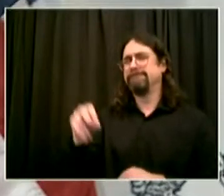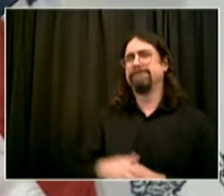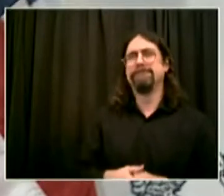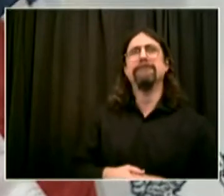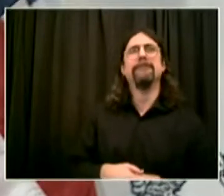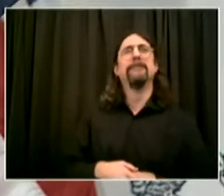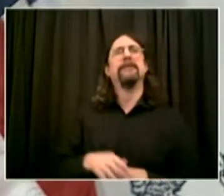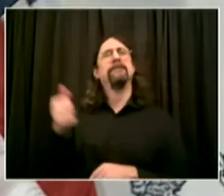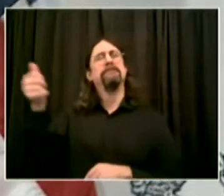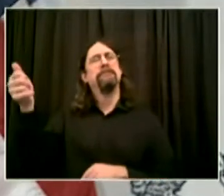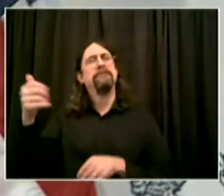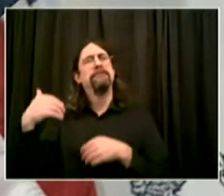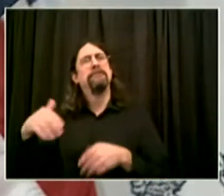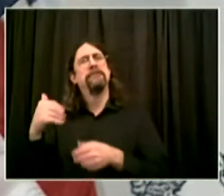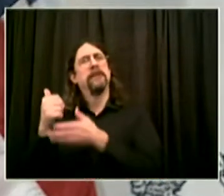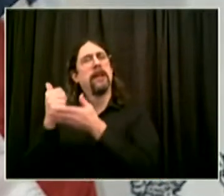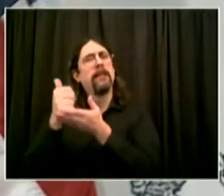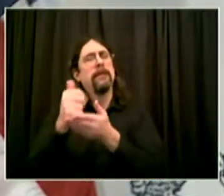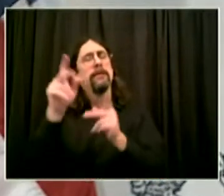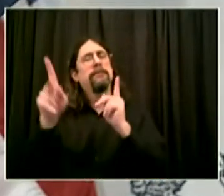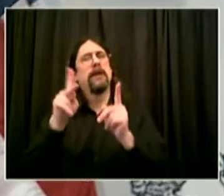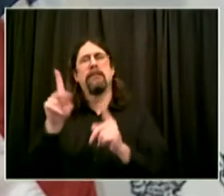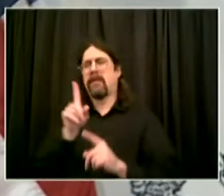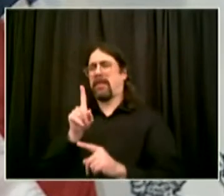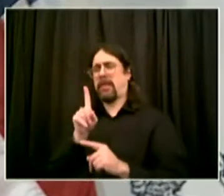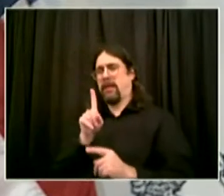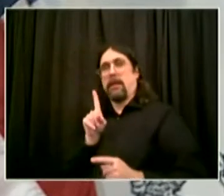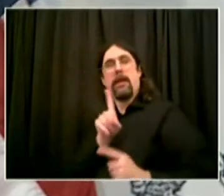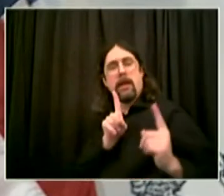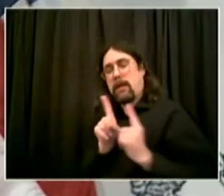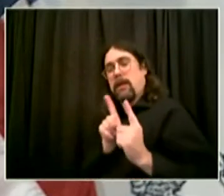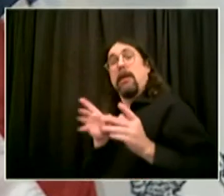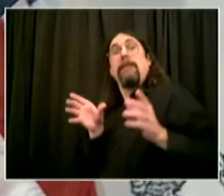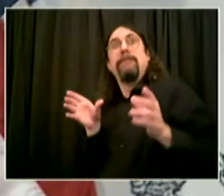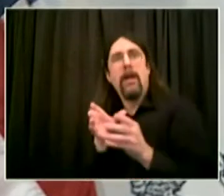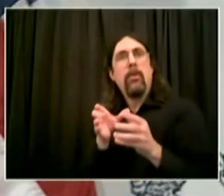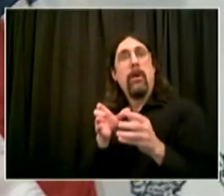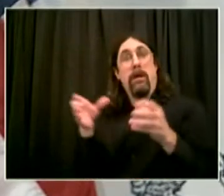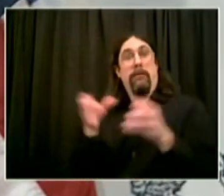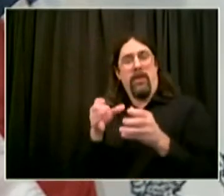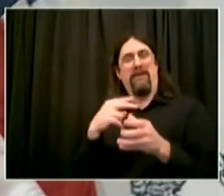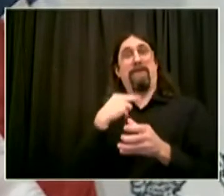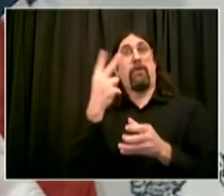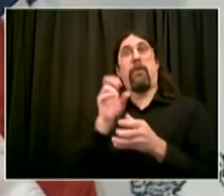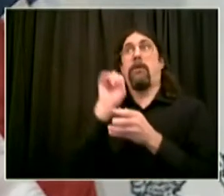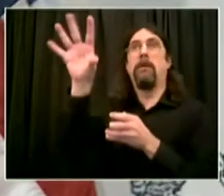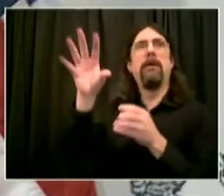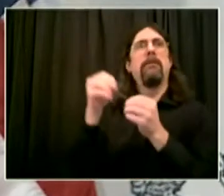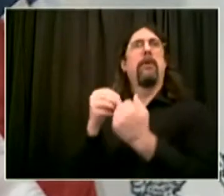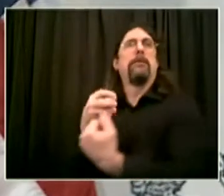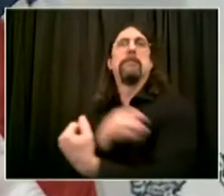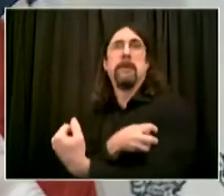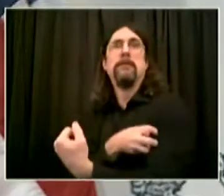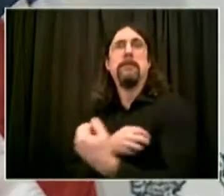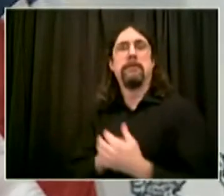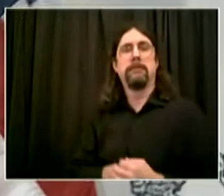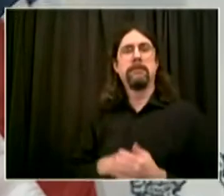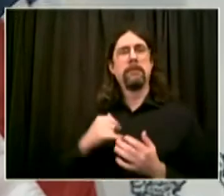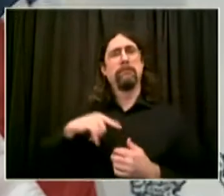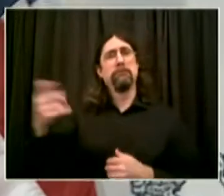what we need to do to make these changes. My great pleasure to introduce Jennifer Jones Austin. Good